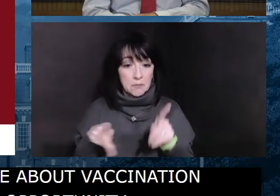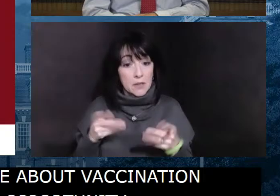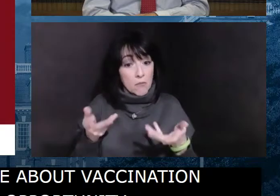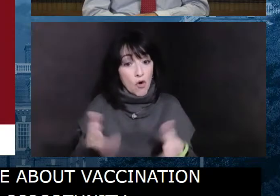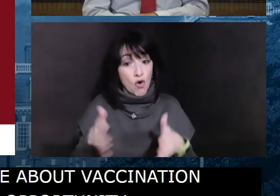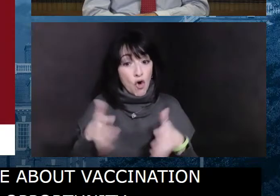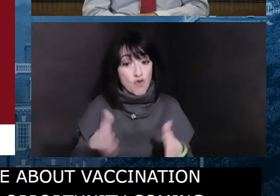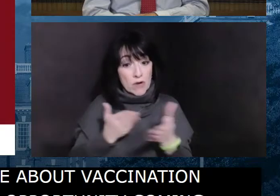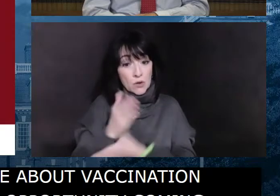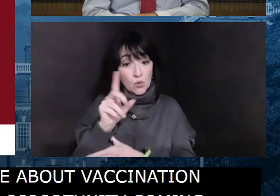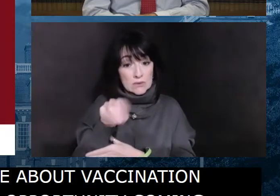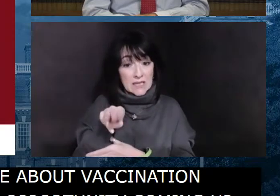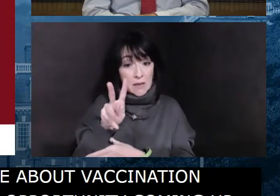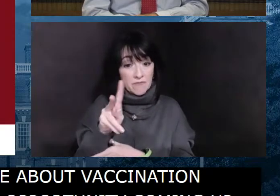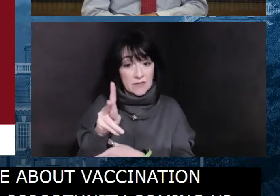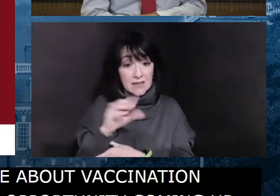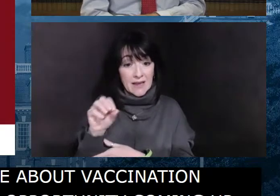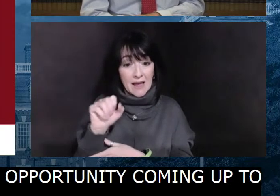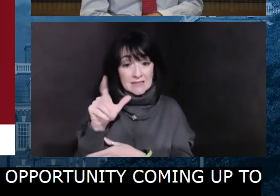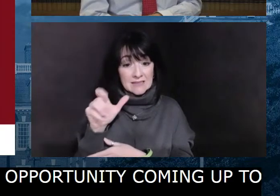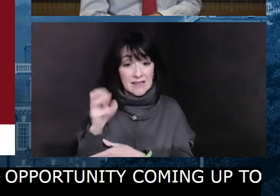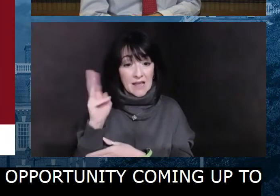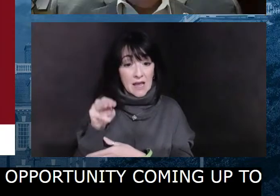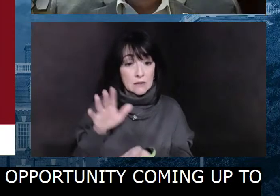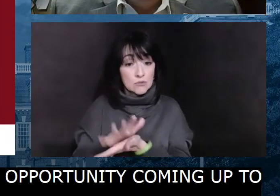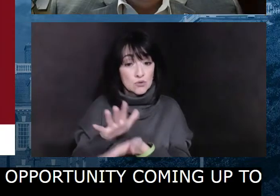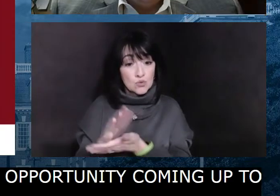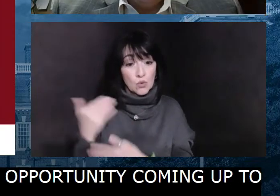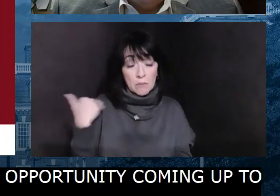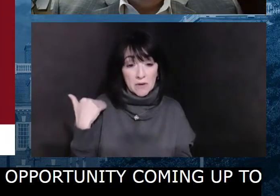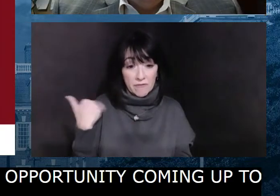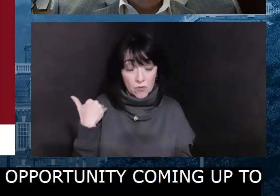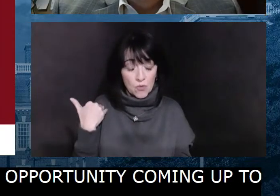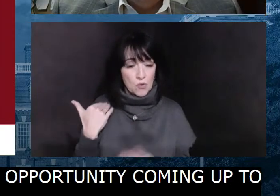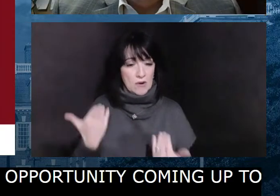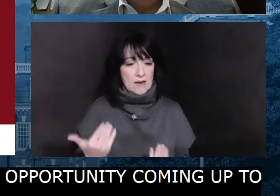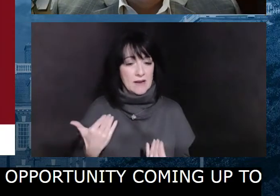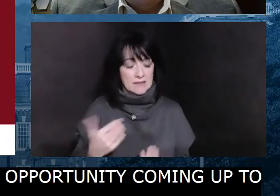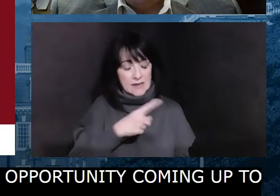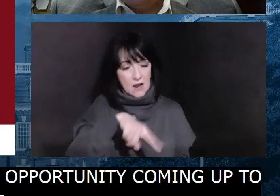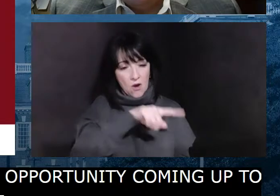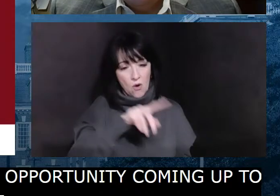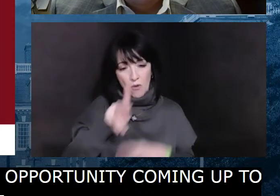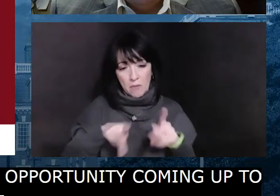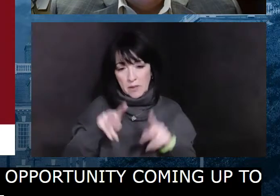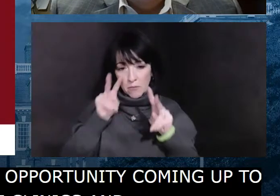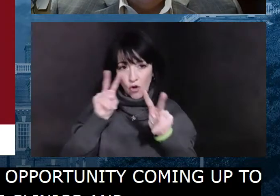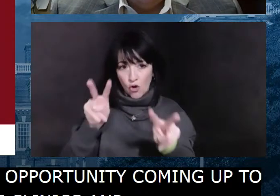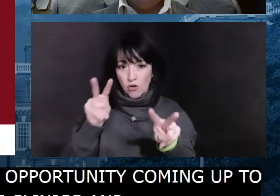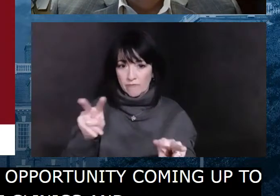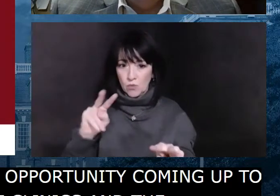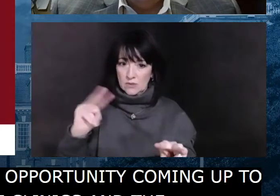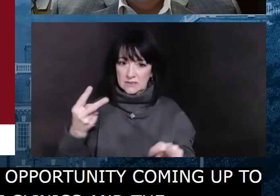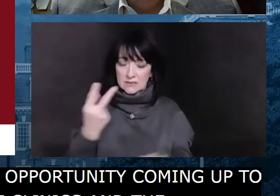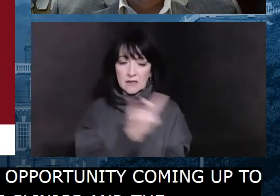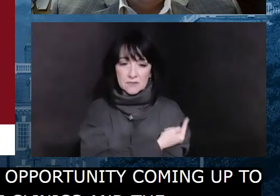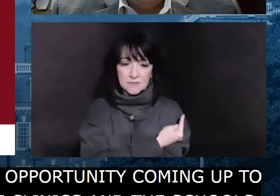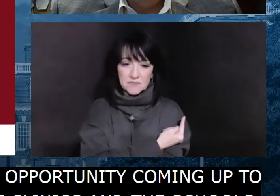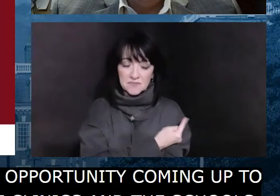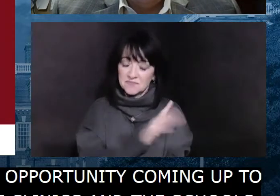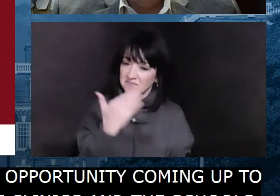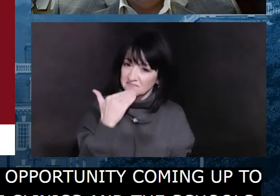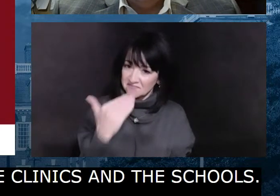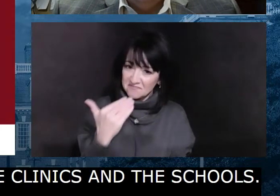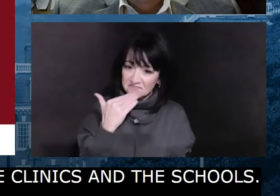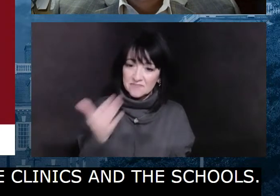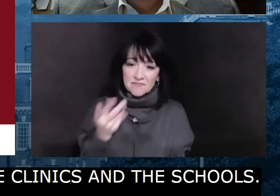the DMV clinics in Salesianum School. No, absolutely, sir, and good afternoon, everybody. So I think, the governor teed it up pretty well, and so did